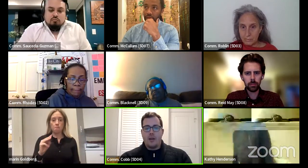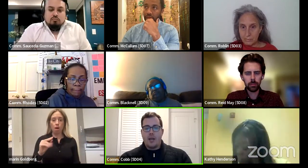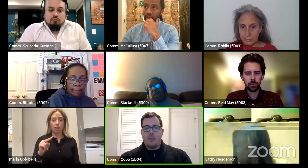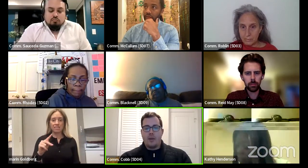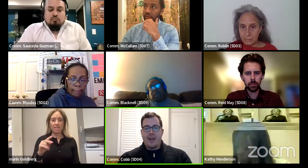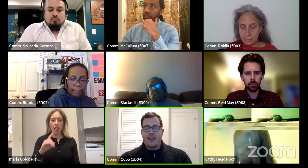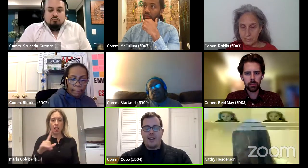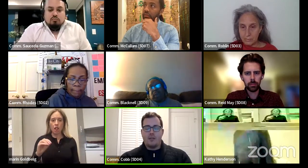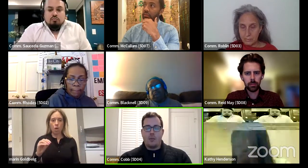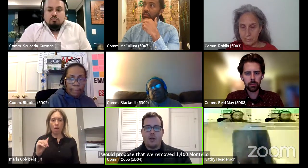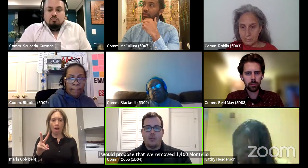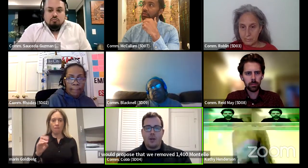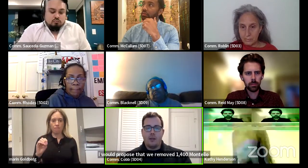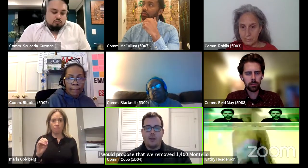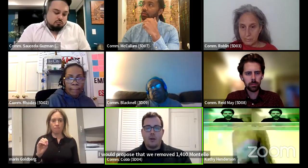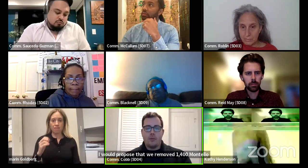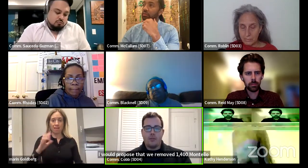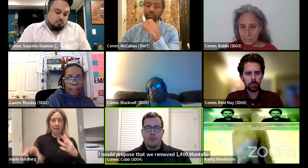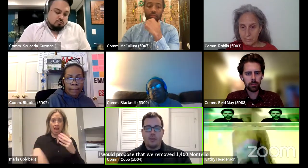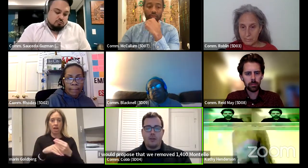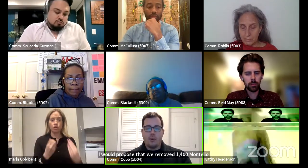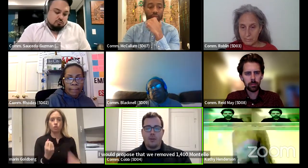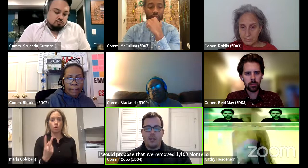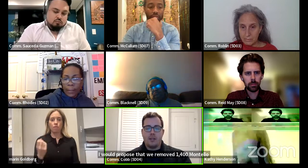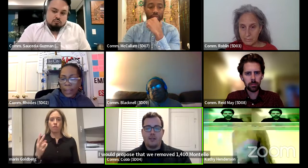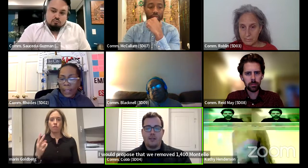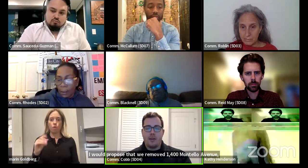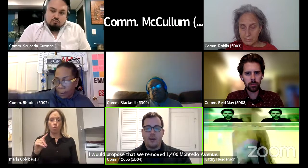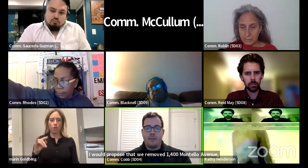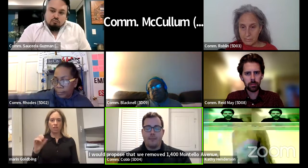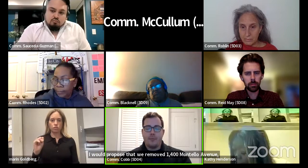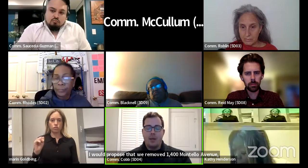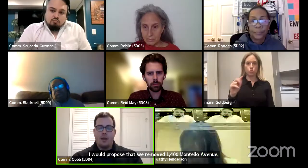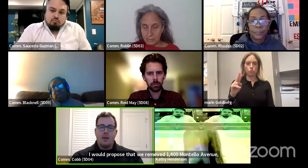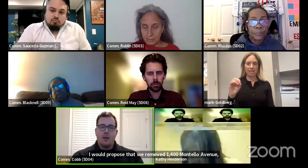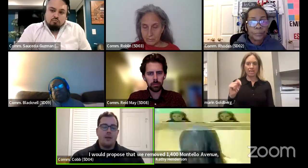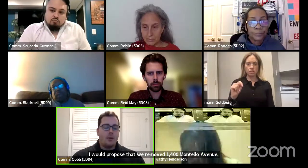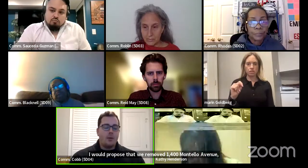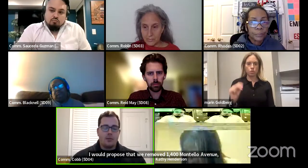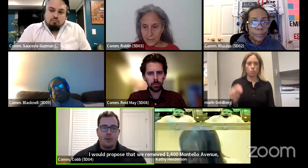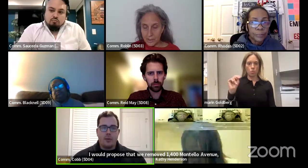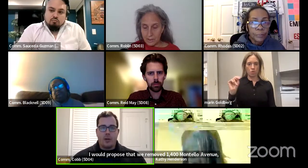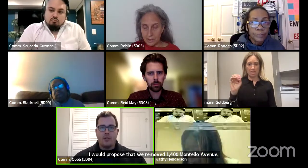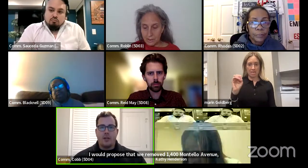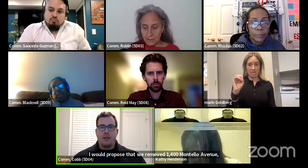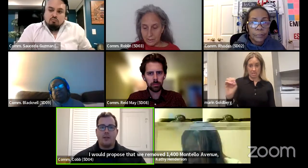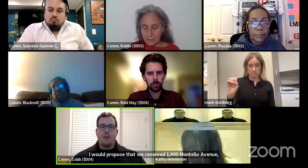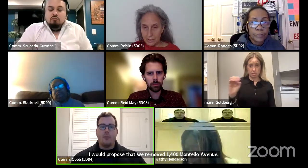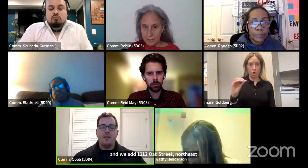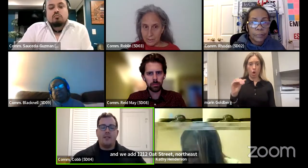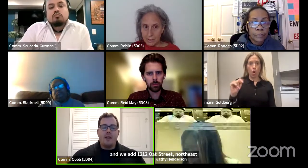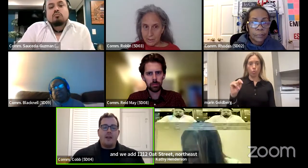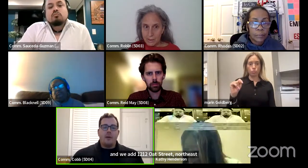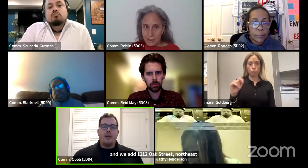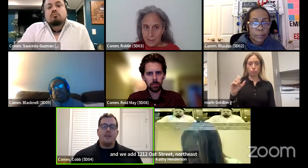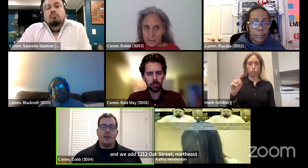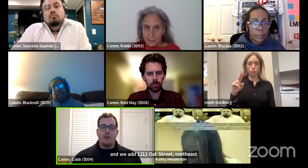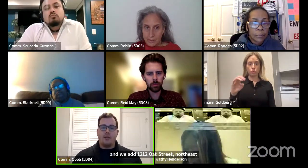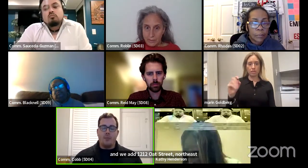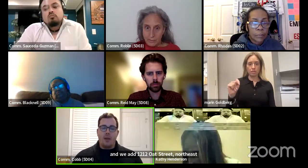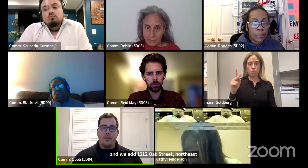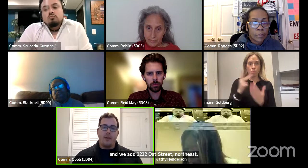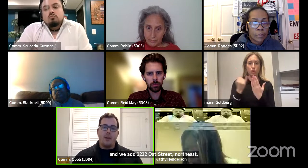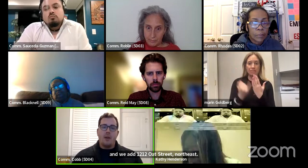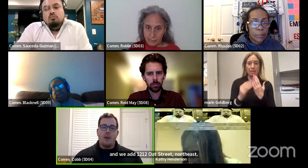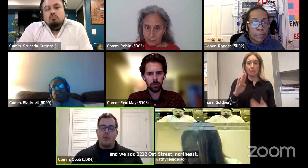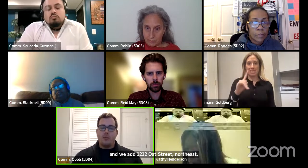Avenue and we add 1212 Oat Street Northeast. The Oat Street project, their BZA hearing is